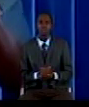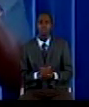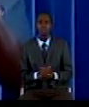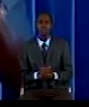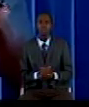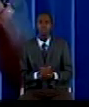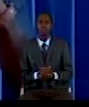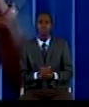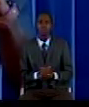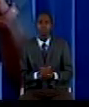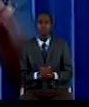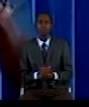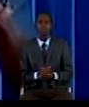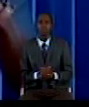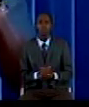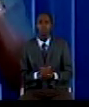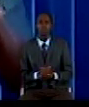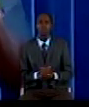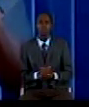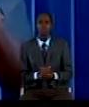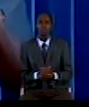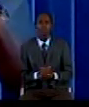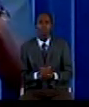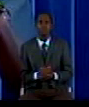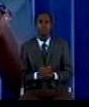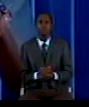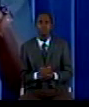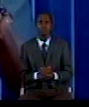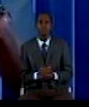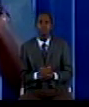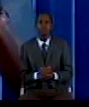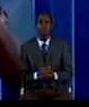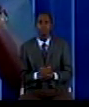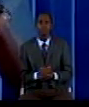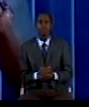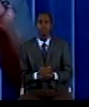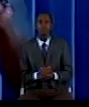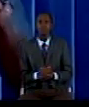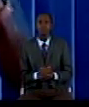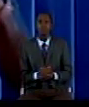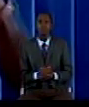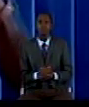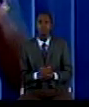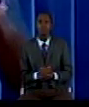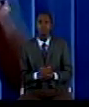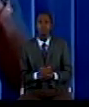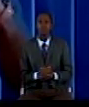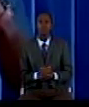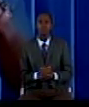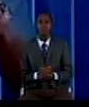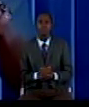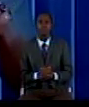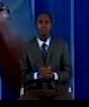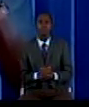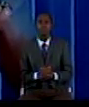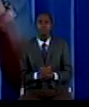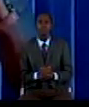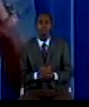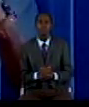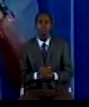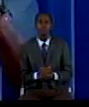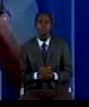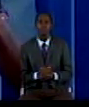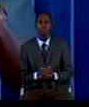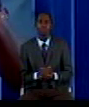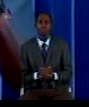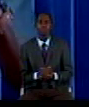damuwa ya sa hannu a inda damuwa sai yake in Allah ya zai samu sauki so sai akwai wata bawai Allah da ta zo sai ta sai a kusa da